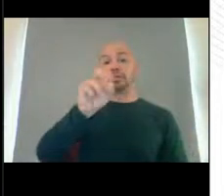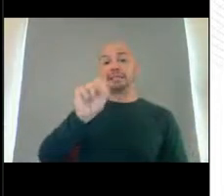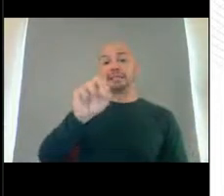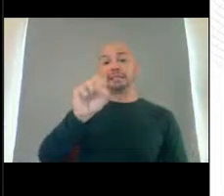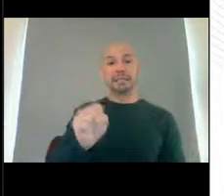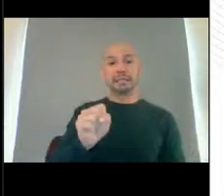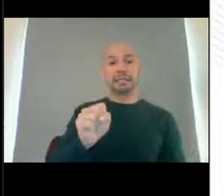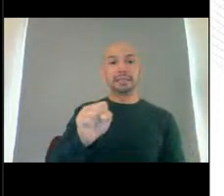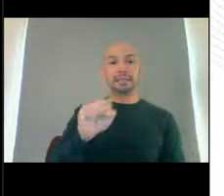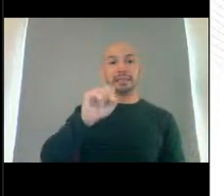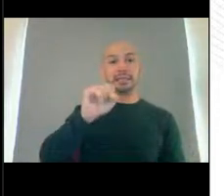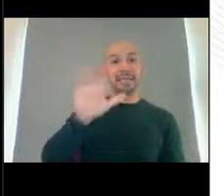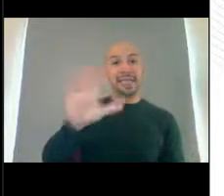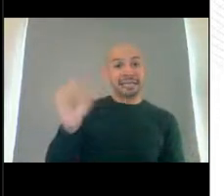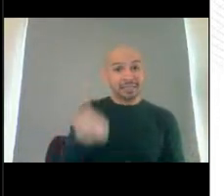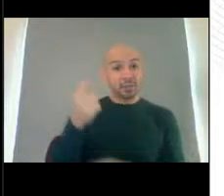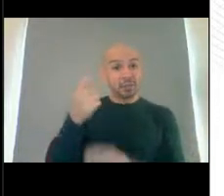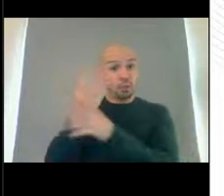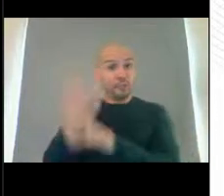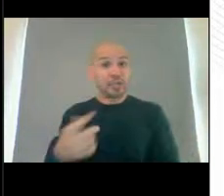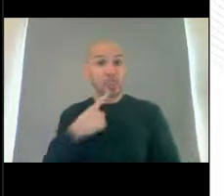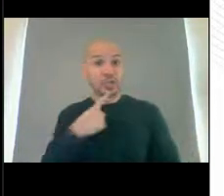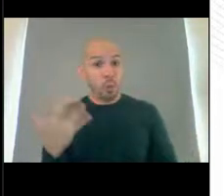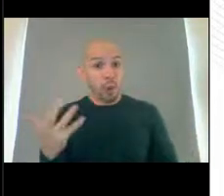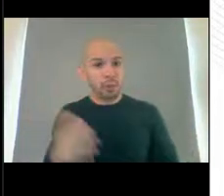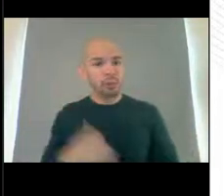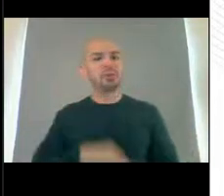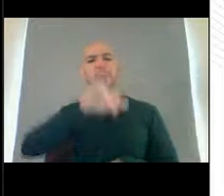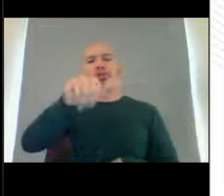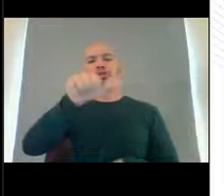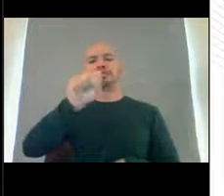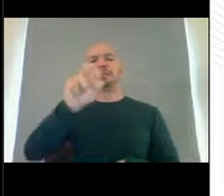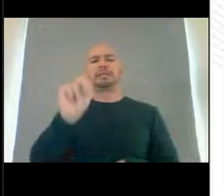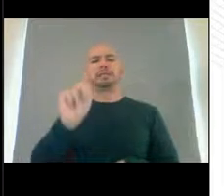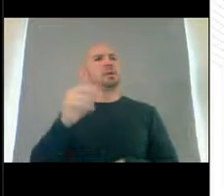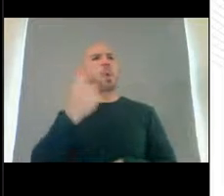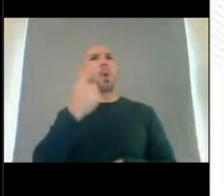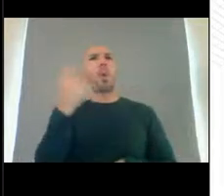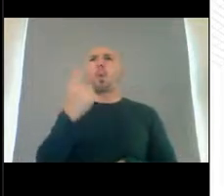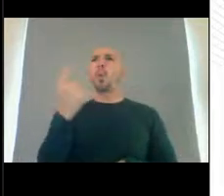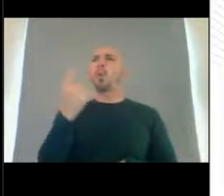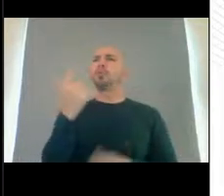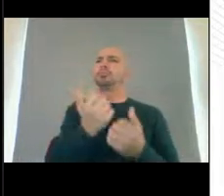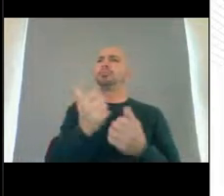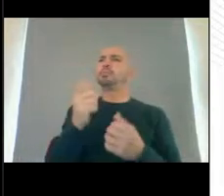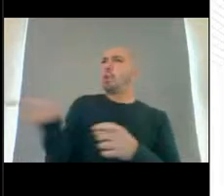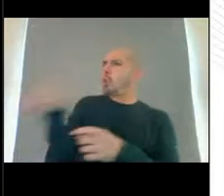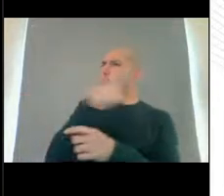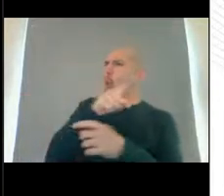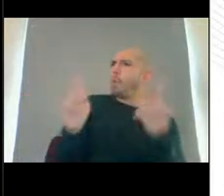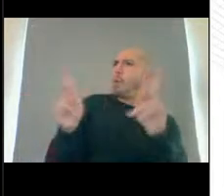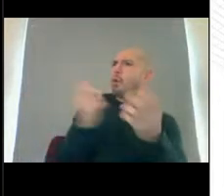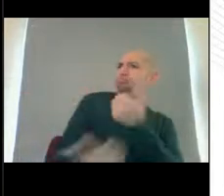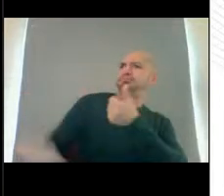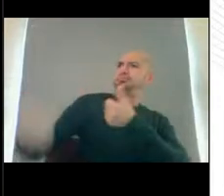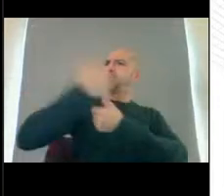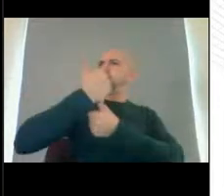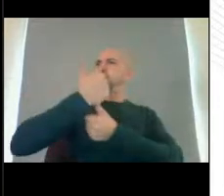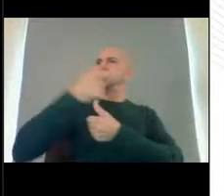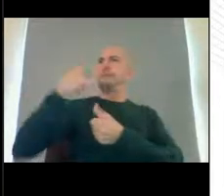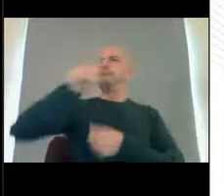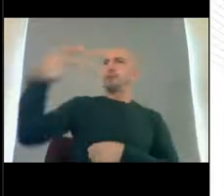that jason puts the public first and always goes the extra mile he gets along really well with his fellow co-workers he's always willing to do